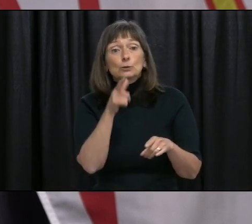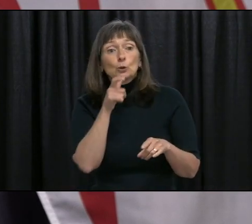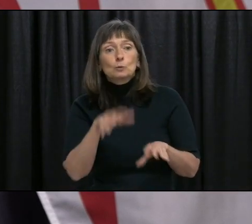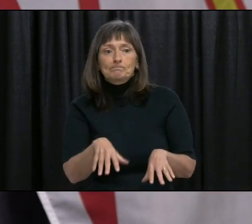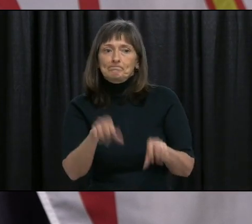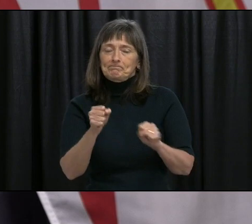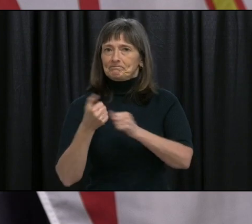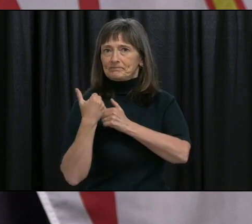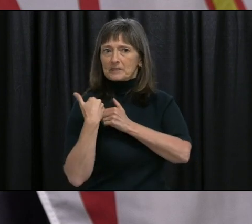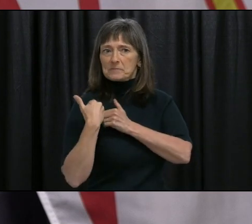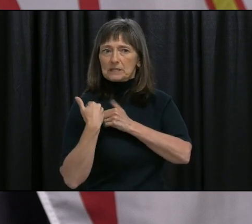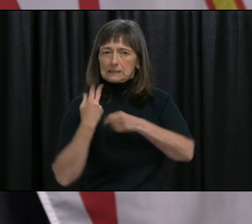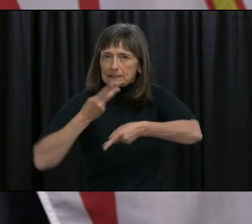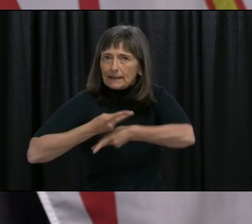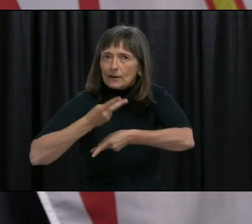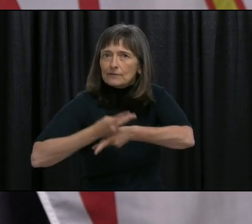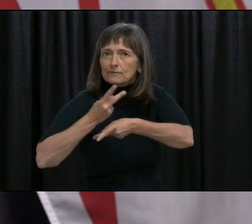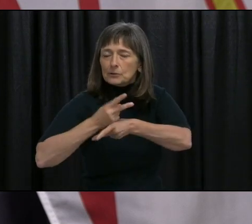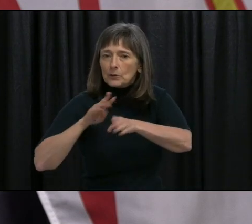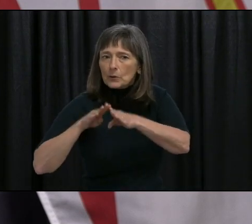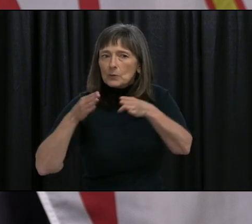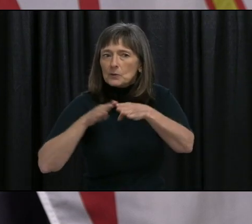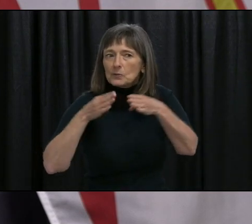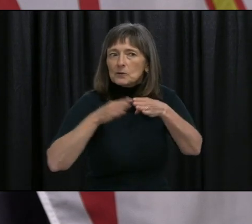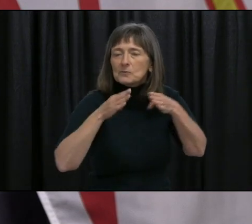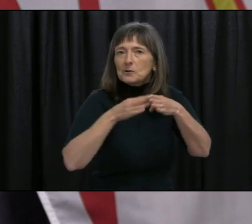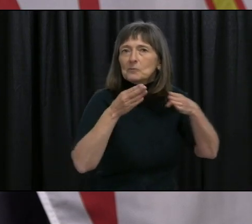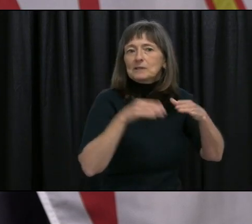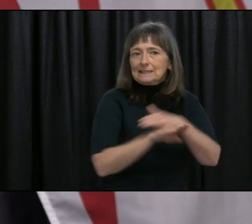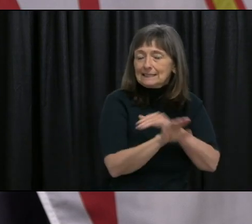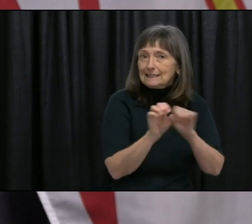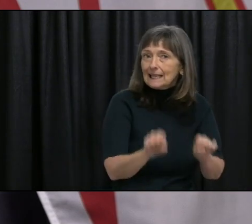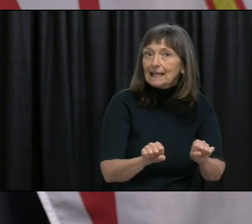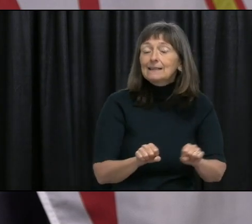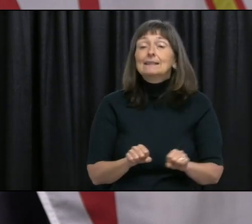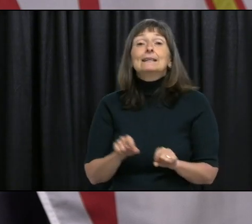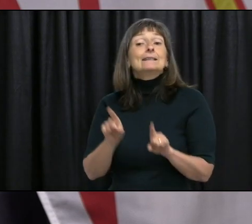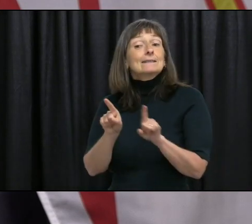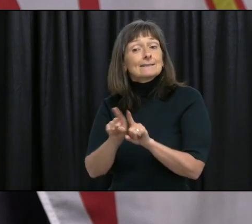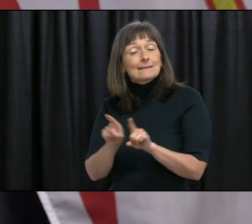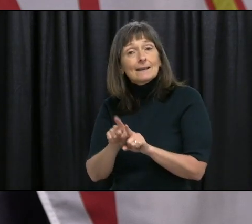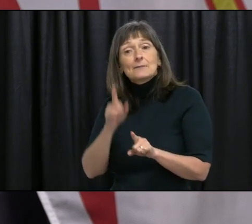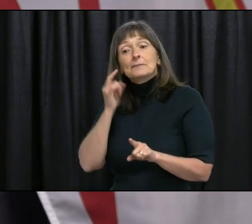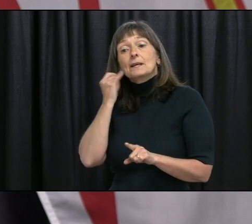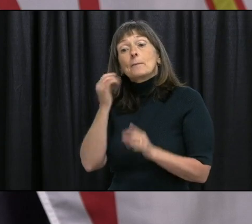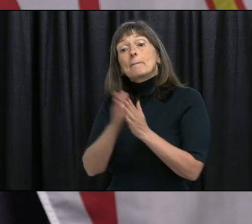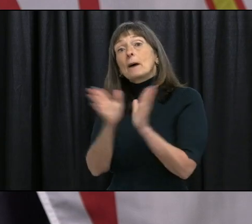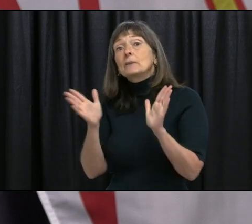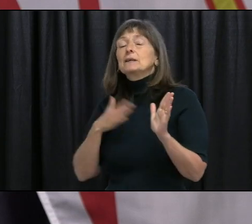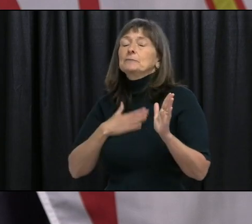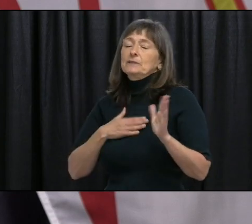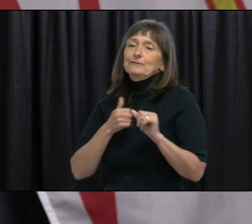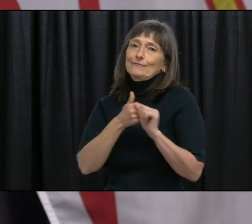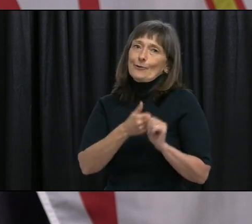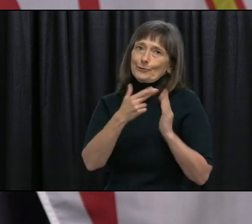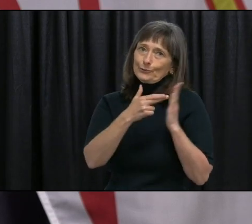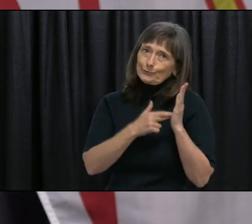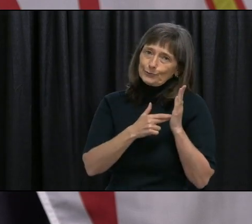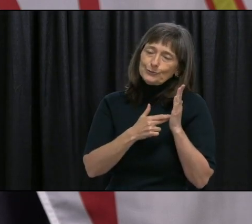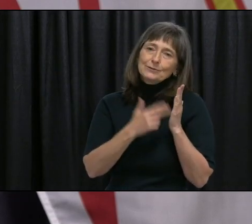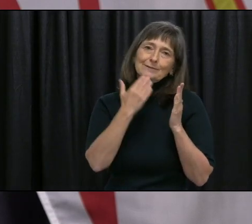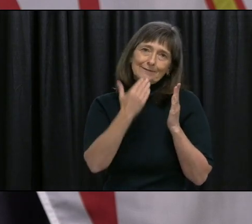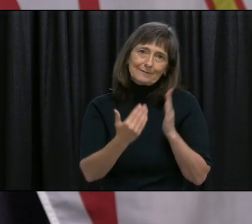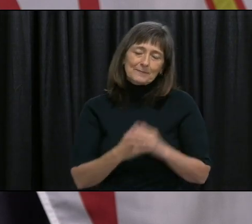every precaution necessary to reopen to the public, just as I applaud the support and cooperation of the public for following the measures in